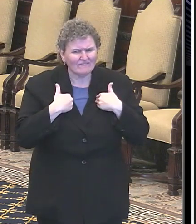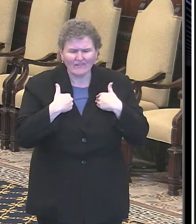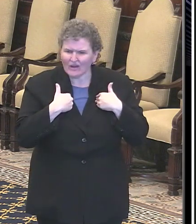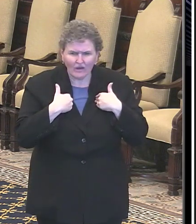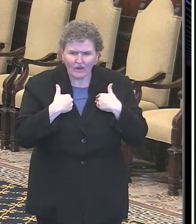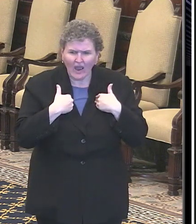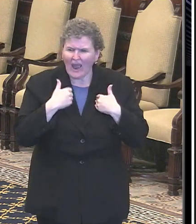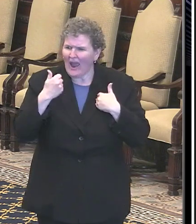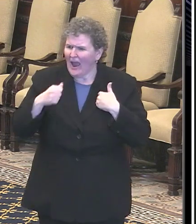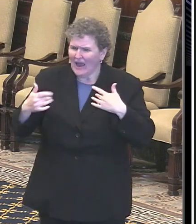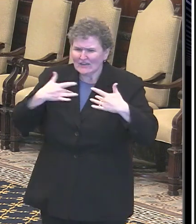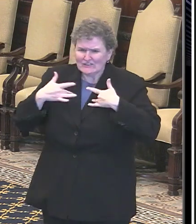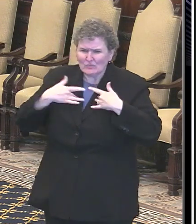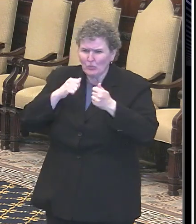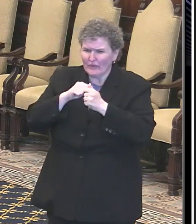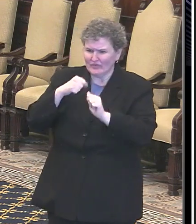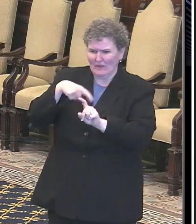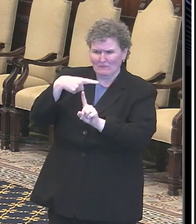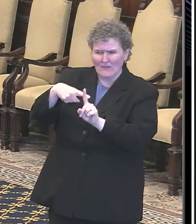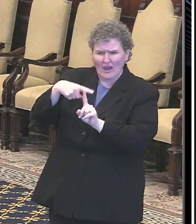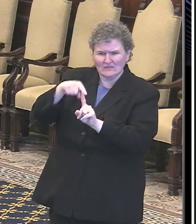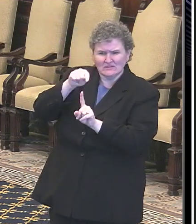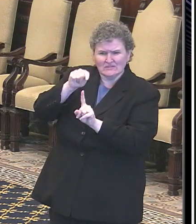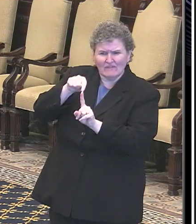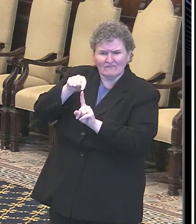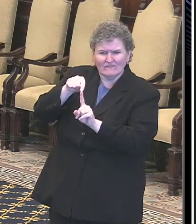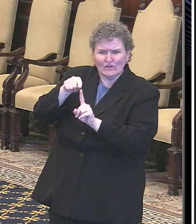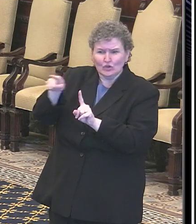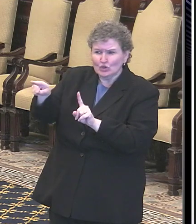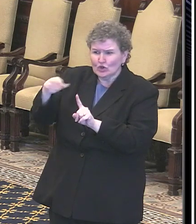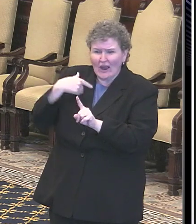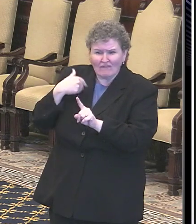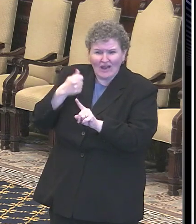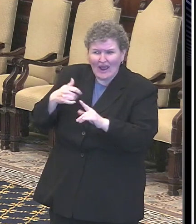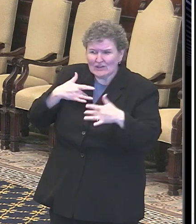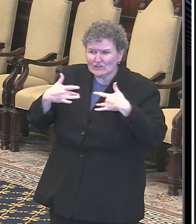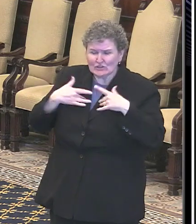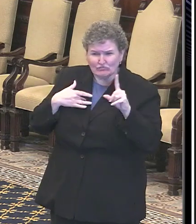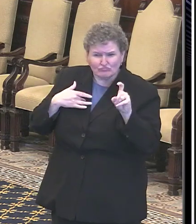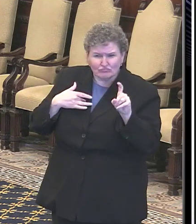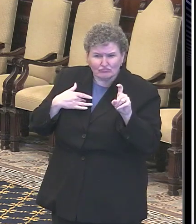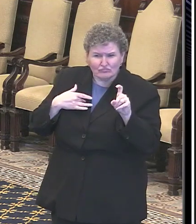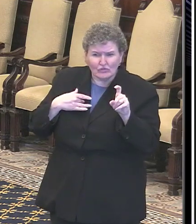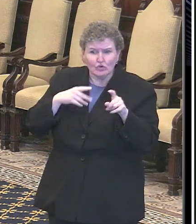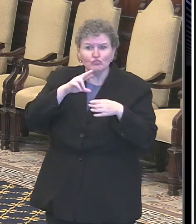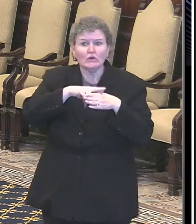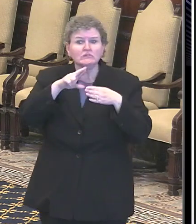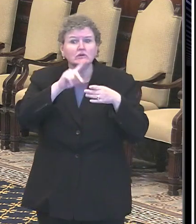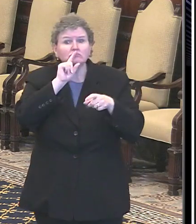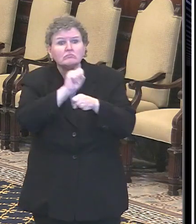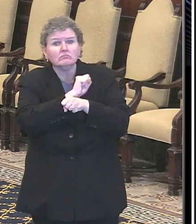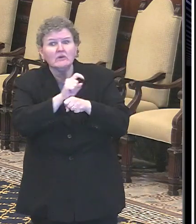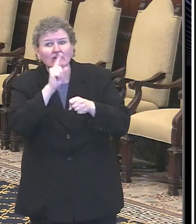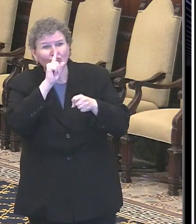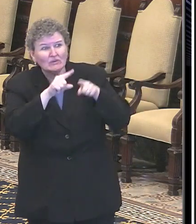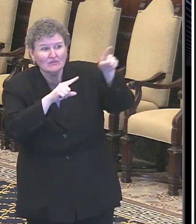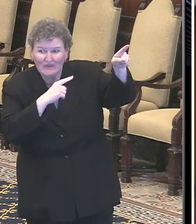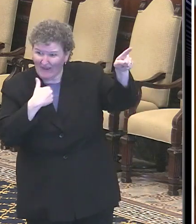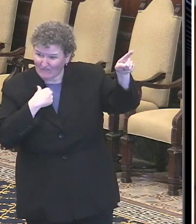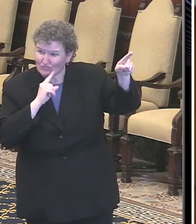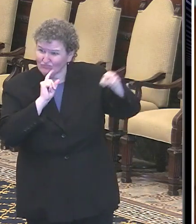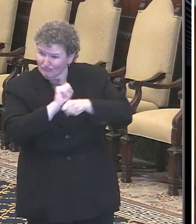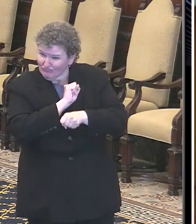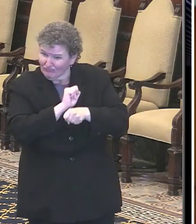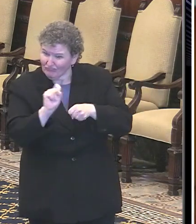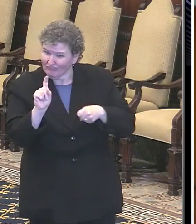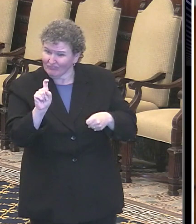false positives being possible, or have you looked at these results? Dr. Farley, do you? I haven't seen